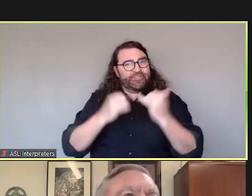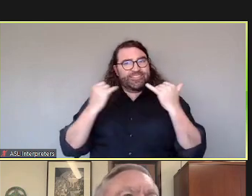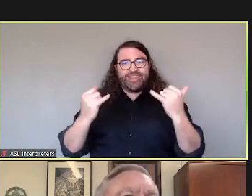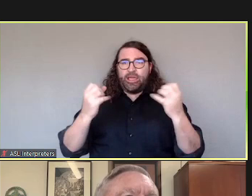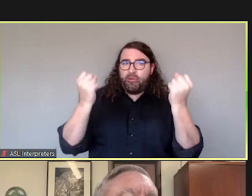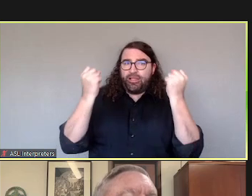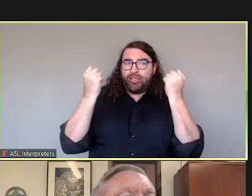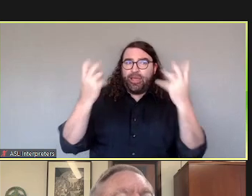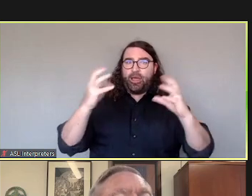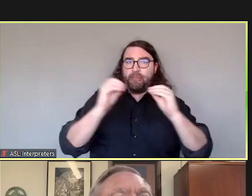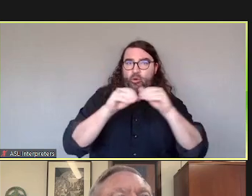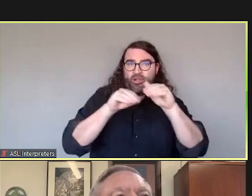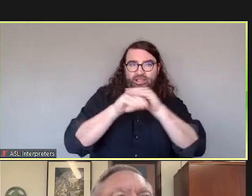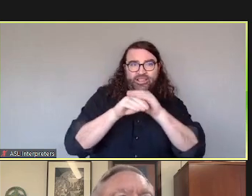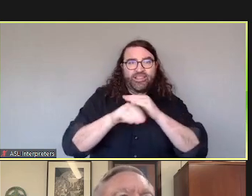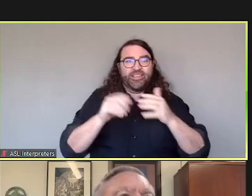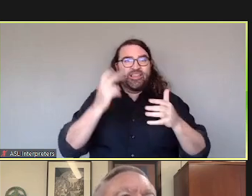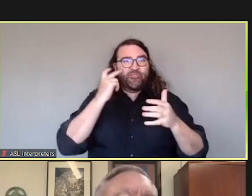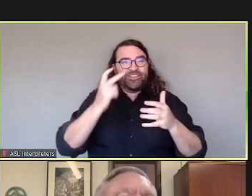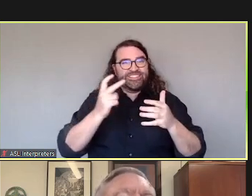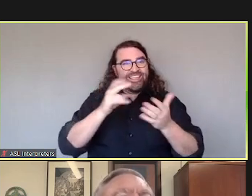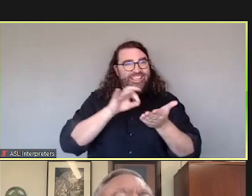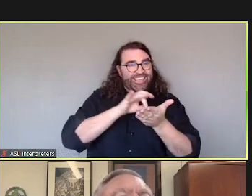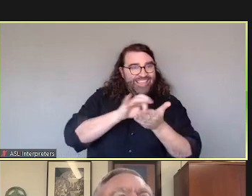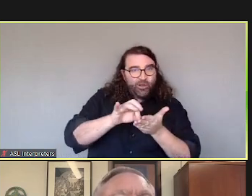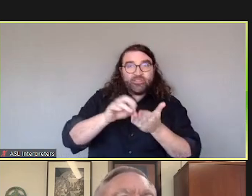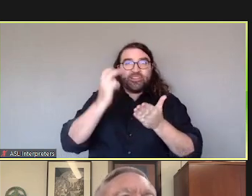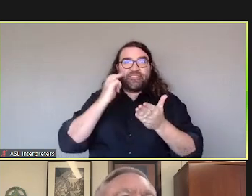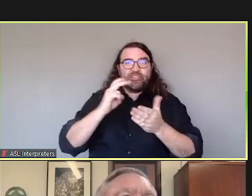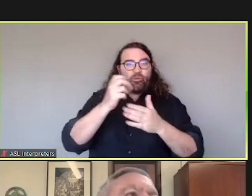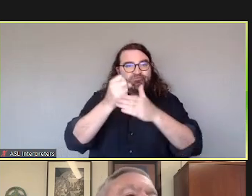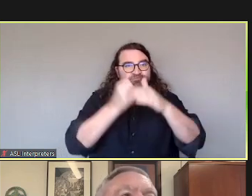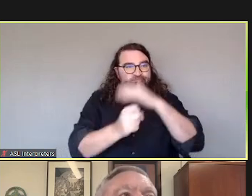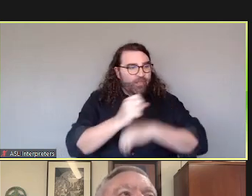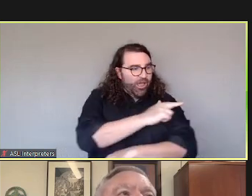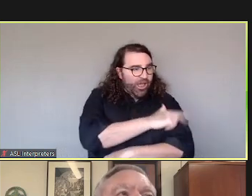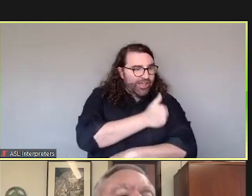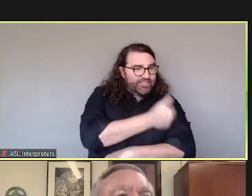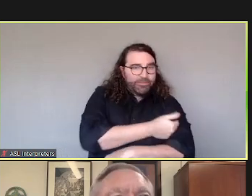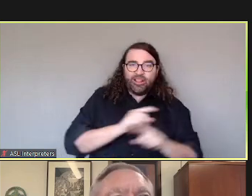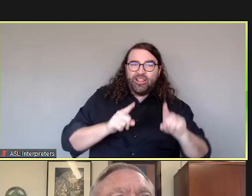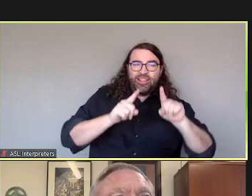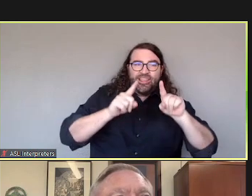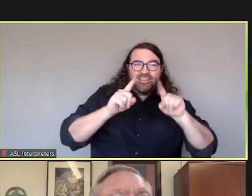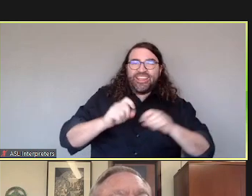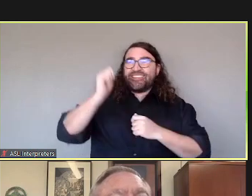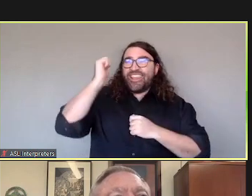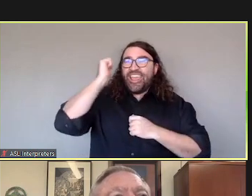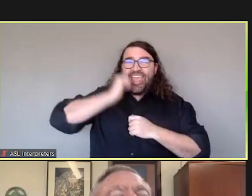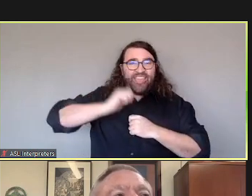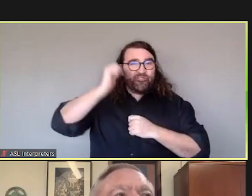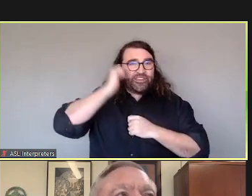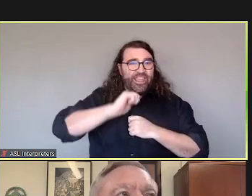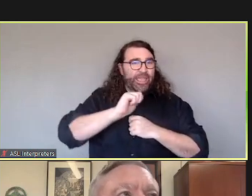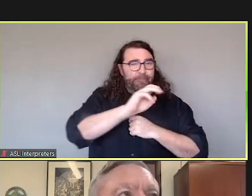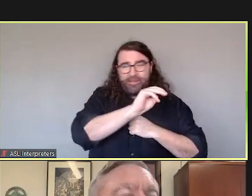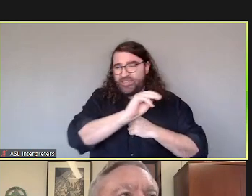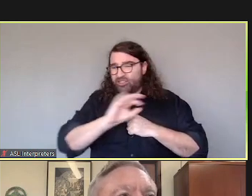counts, hospitalizations, intubations, tests, deaths every day, Monday through Friday. We have new